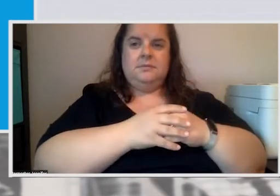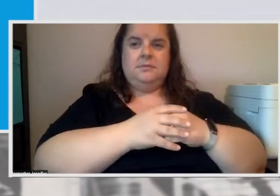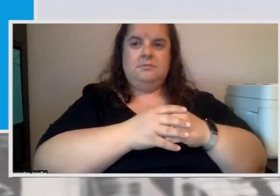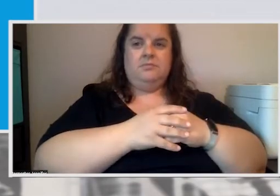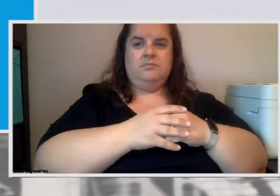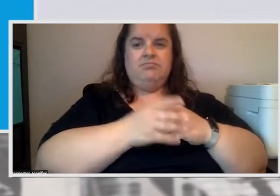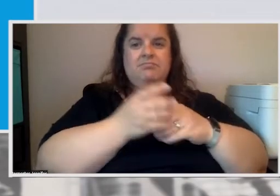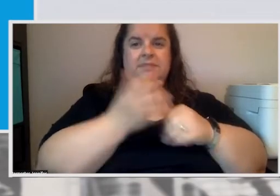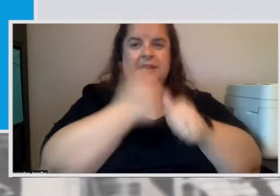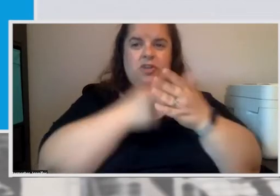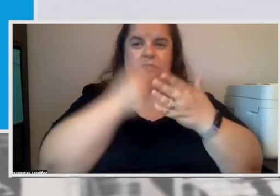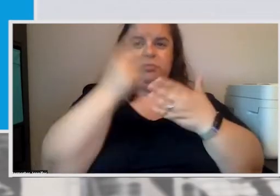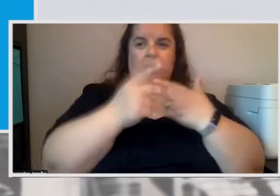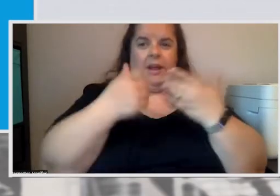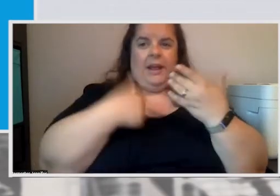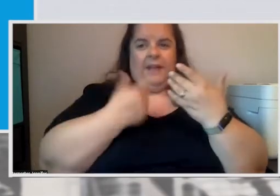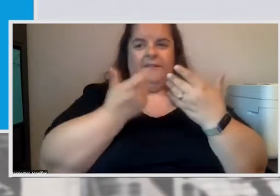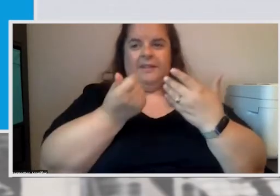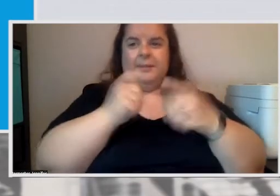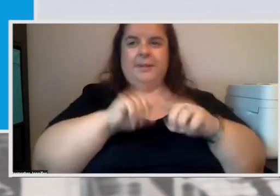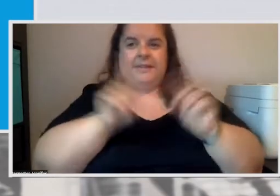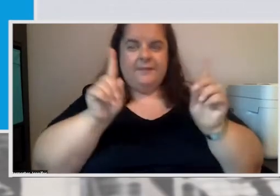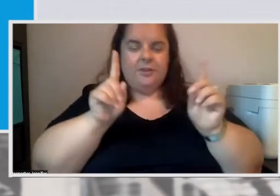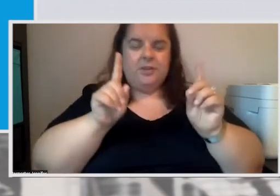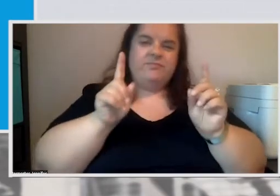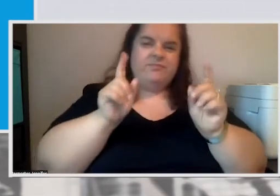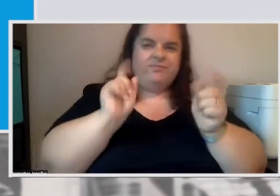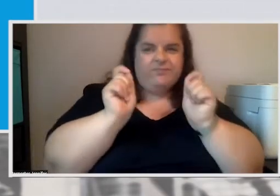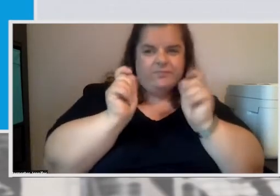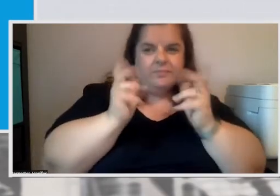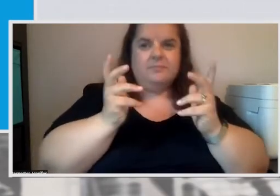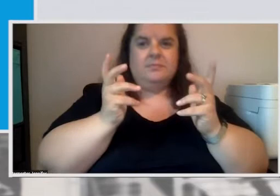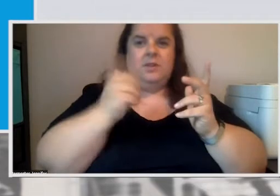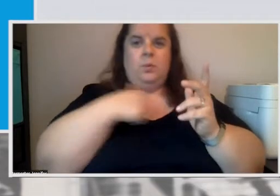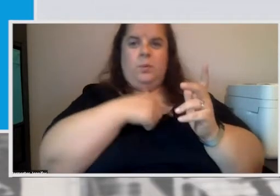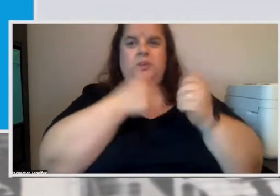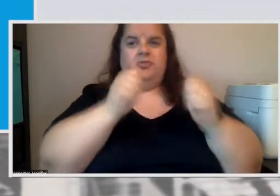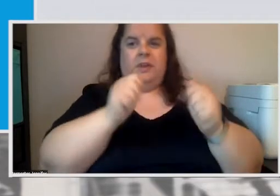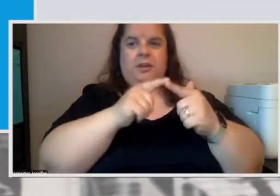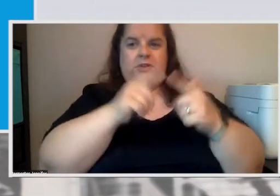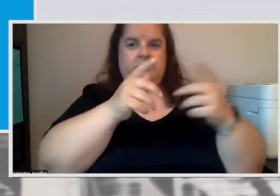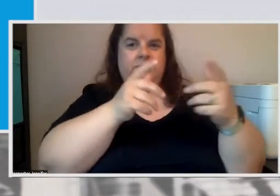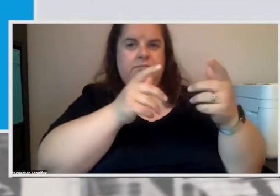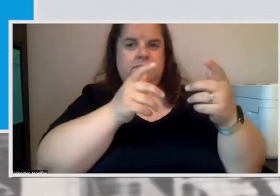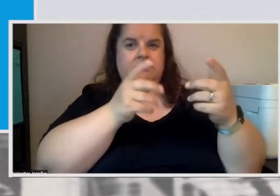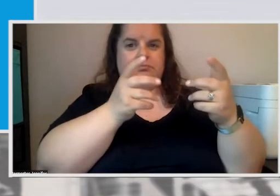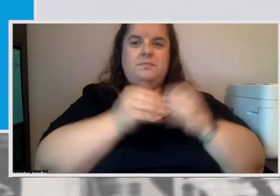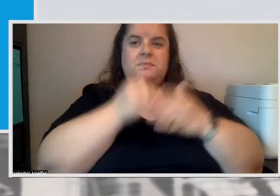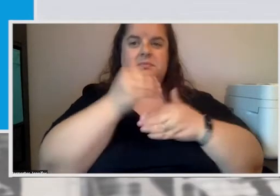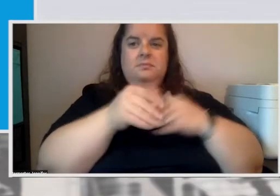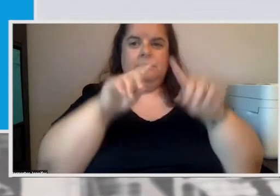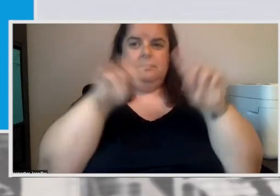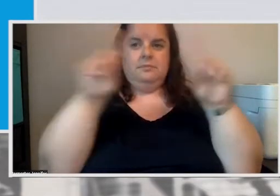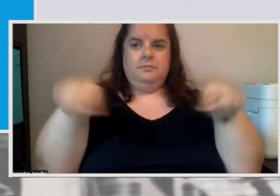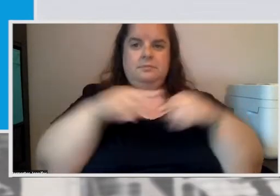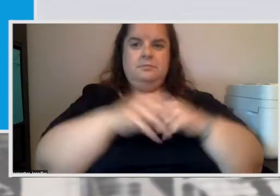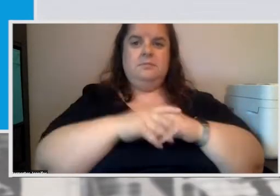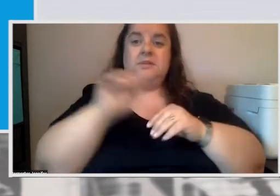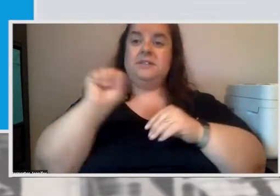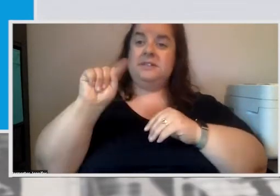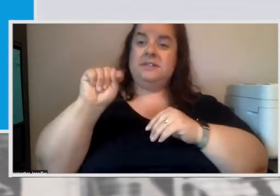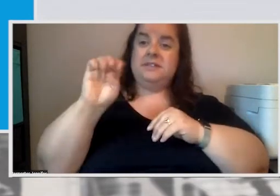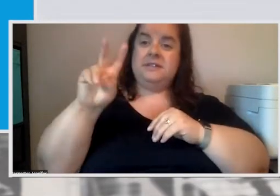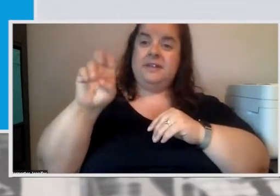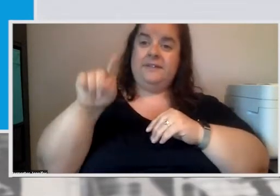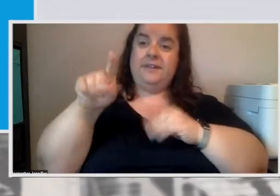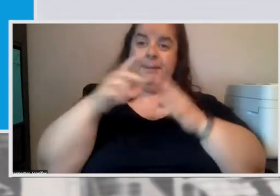nuanced guidelines and program requirements that we try to meet. So we try to juggle those programs. Yeah, as Dave mentioned, and as you